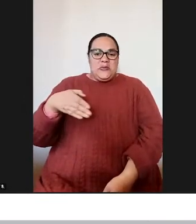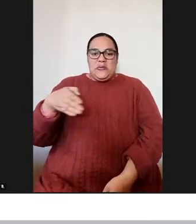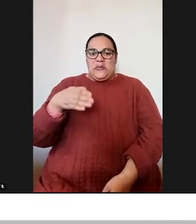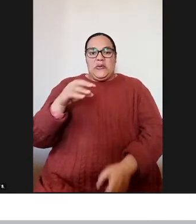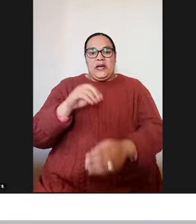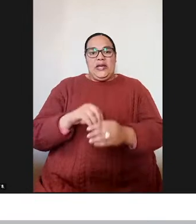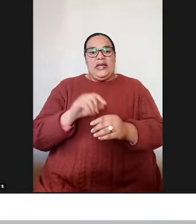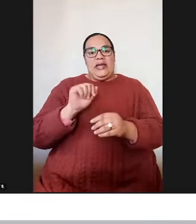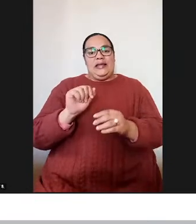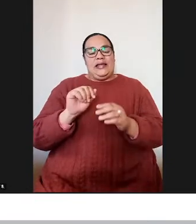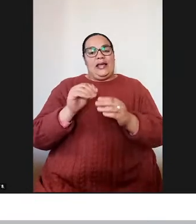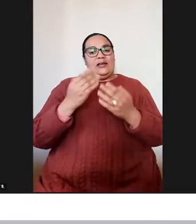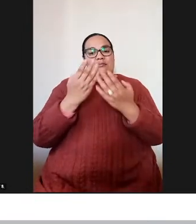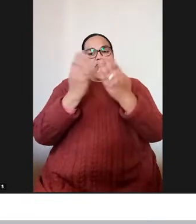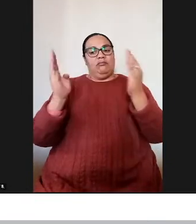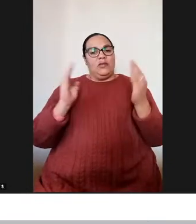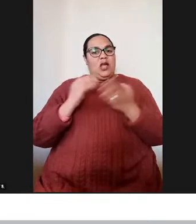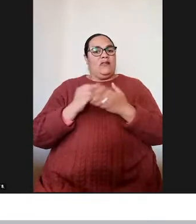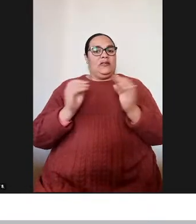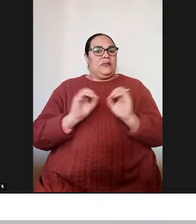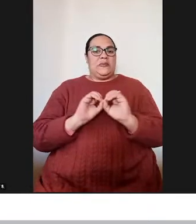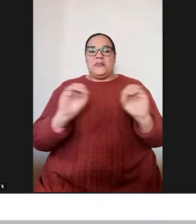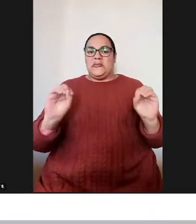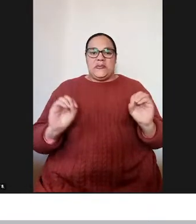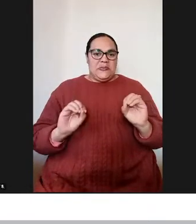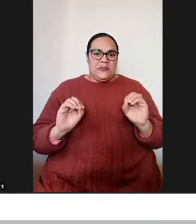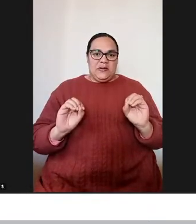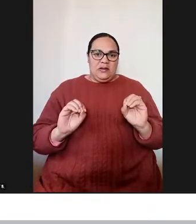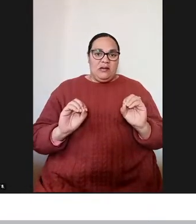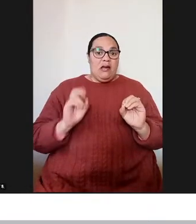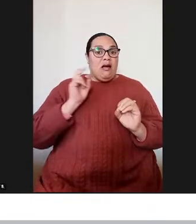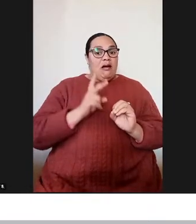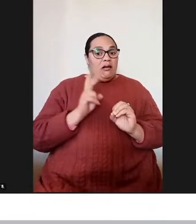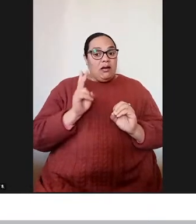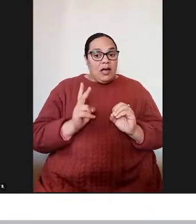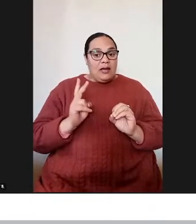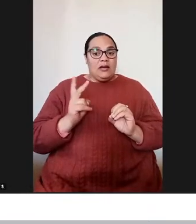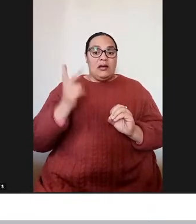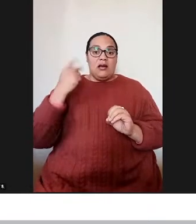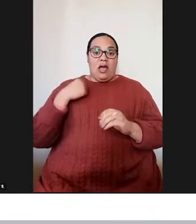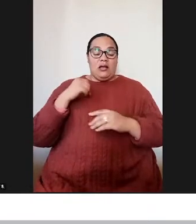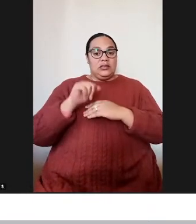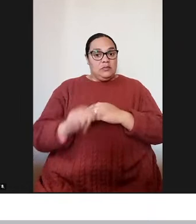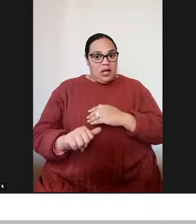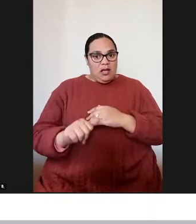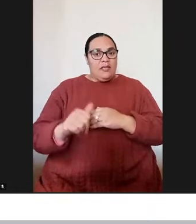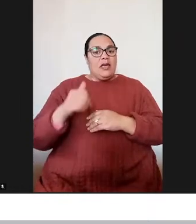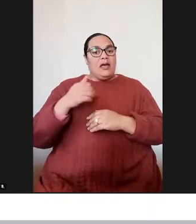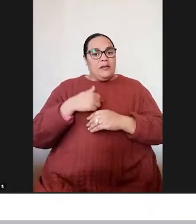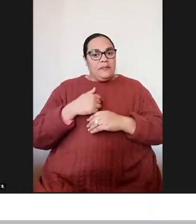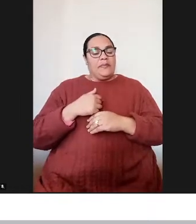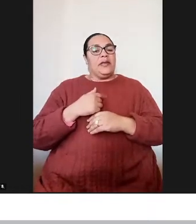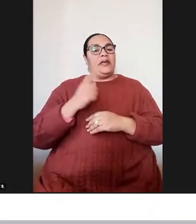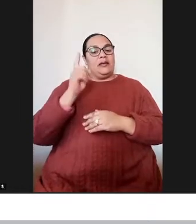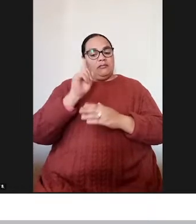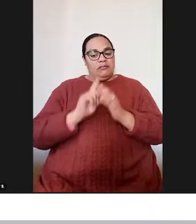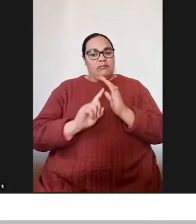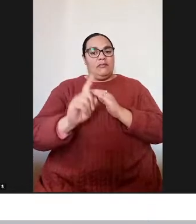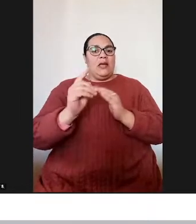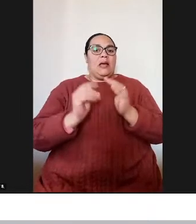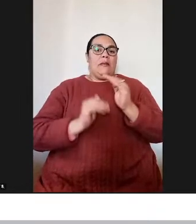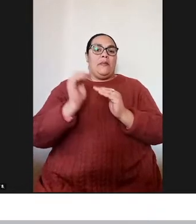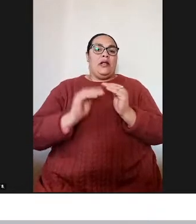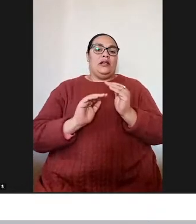Bokwe security office. Again, last month, I came into the building just after